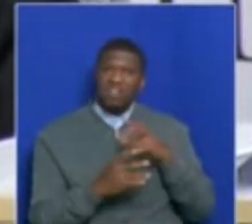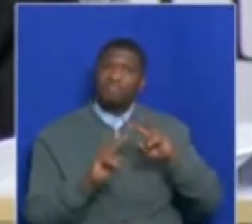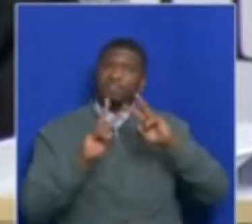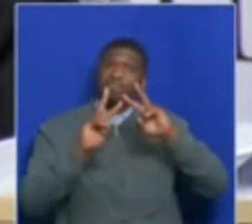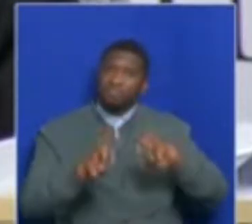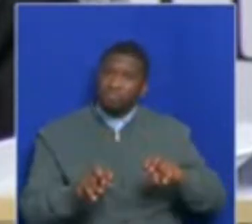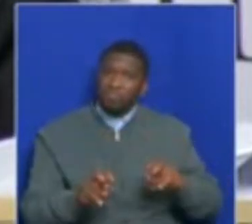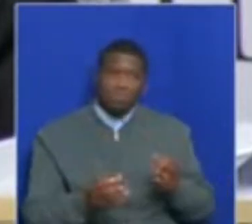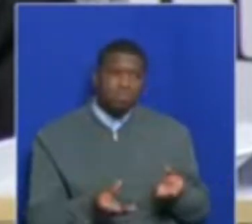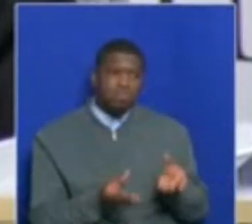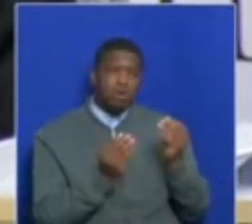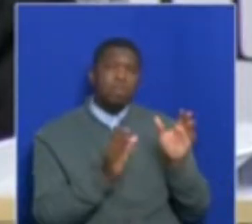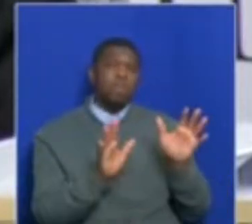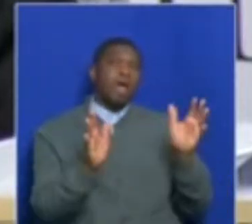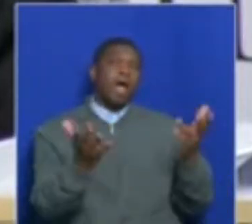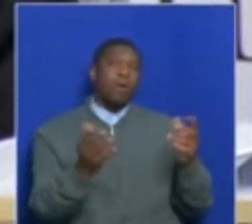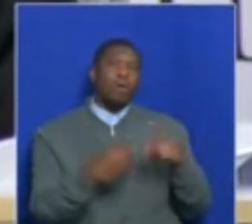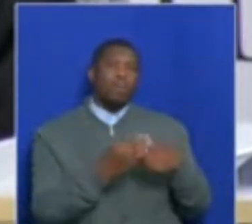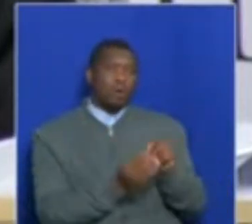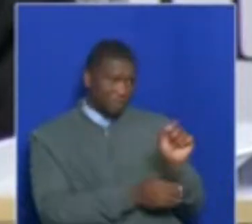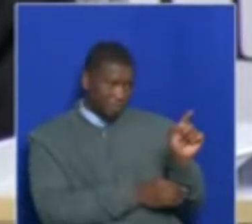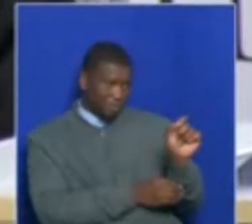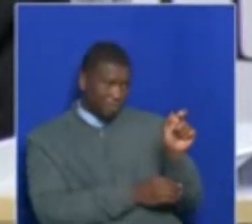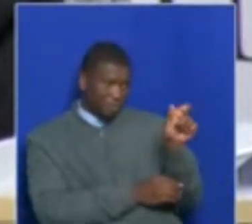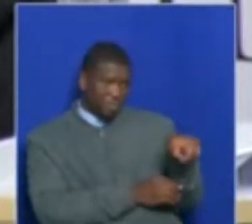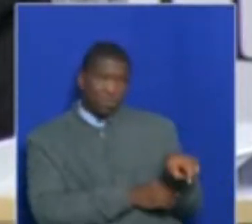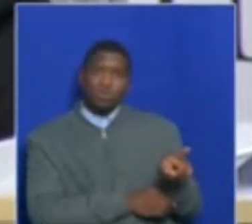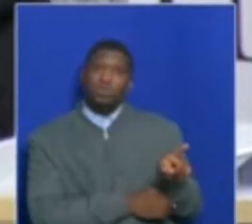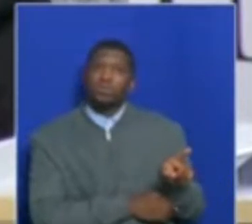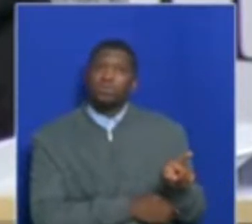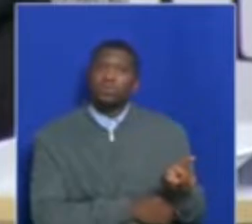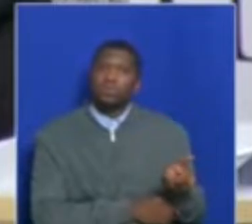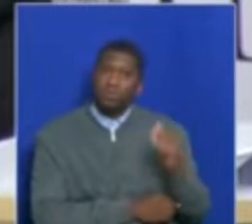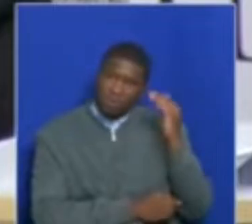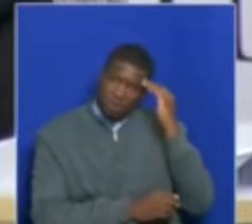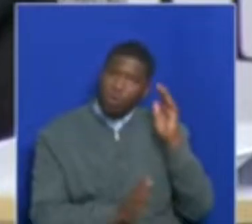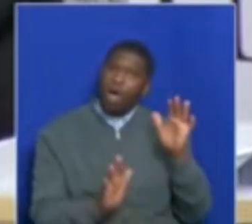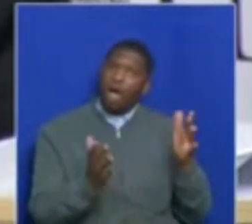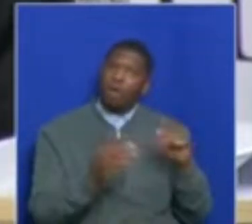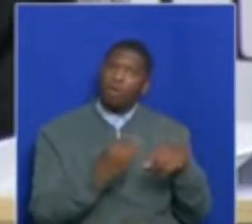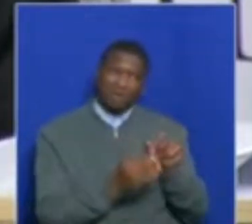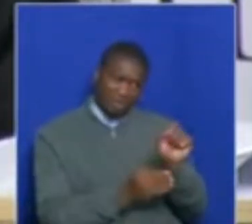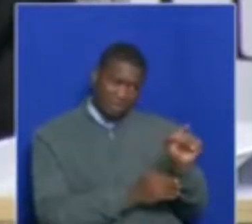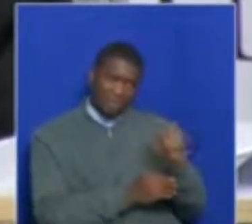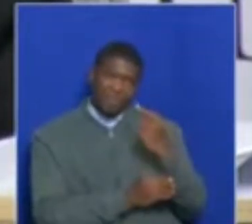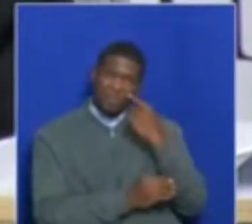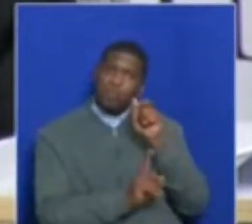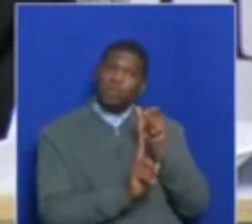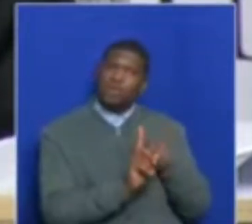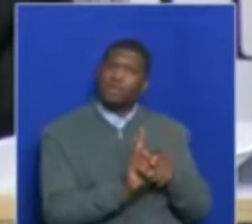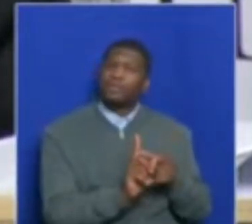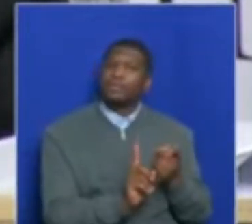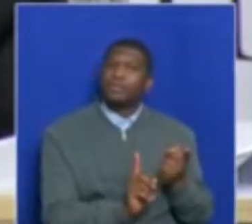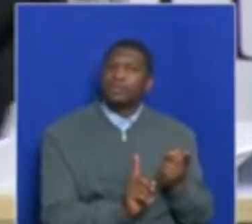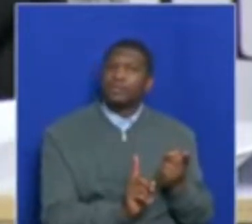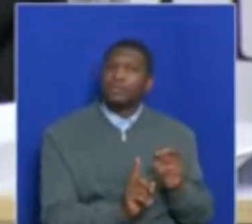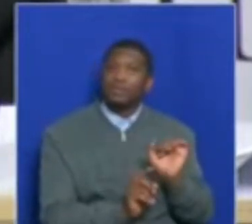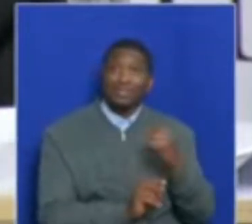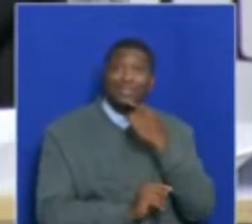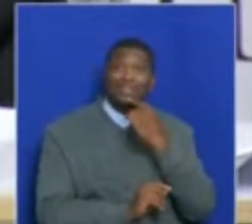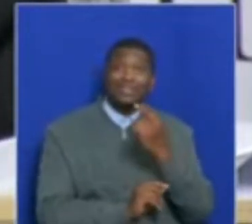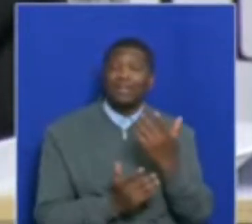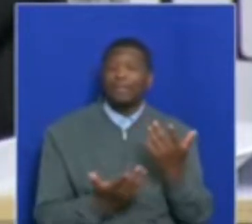about this witness, Eugene Erasmus? And then he said he was